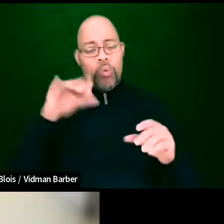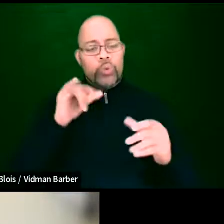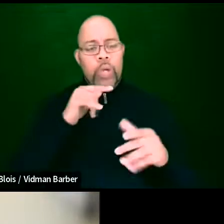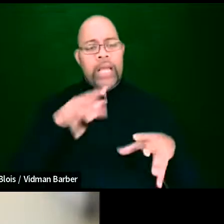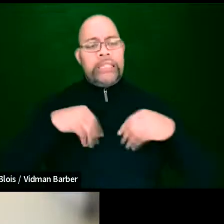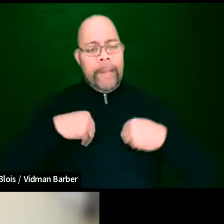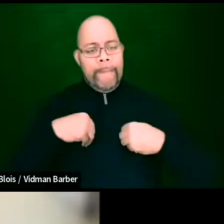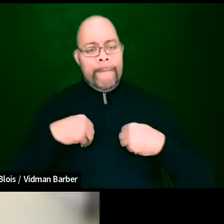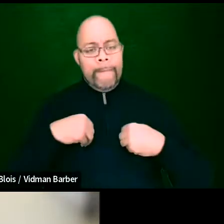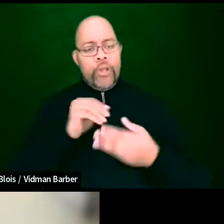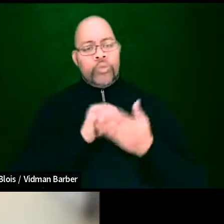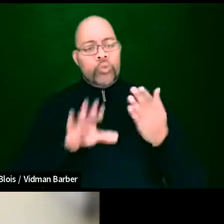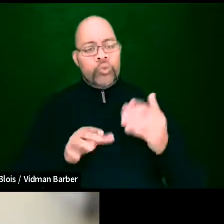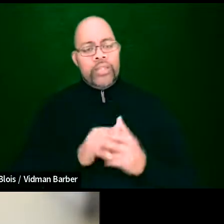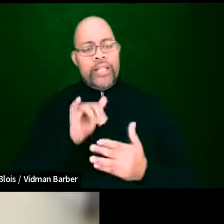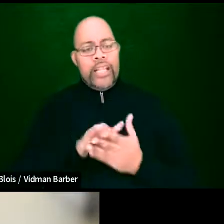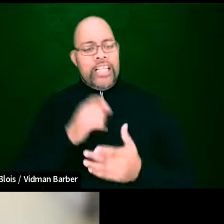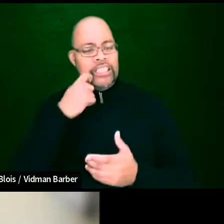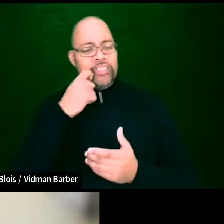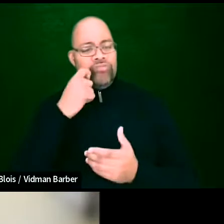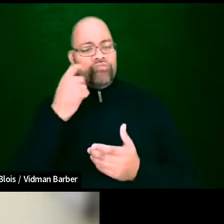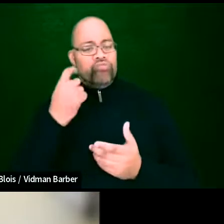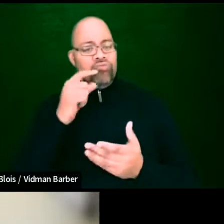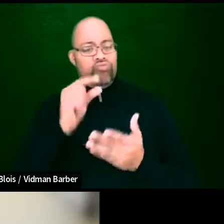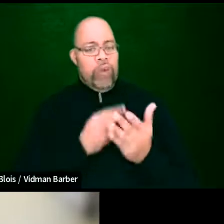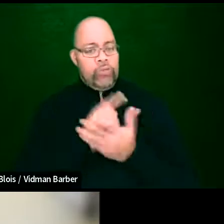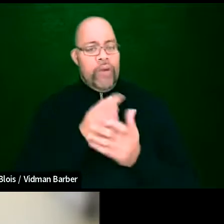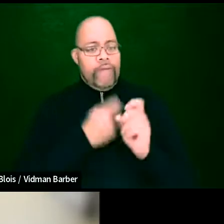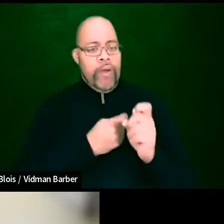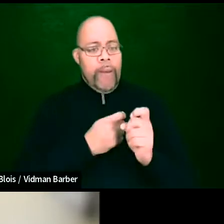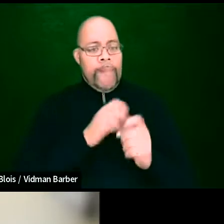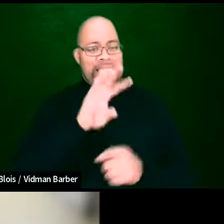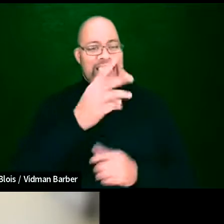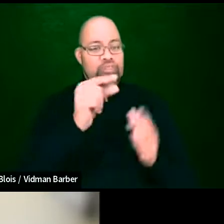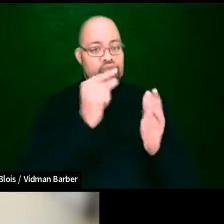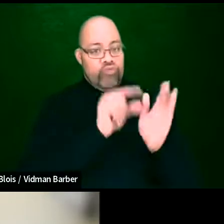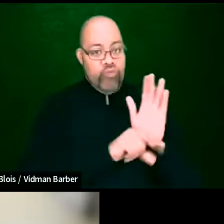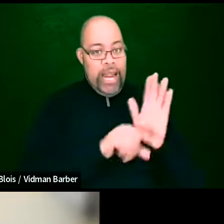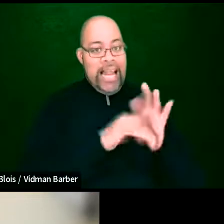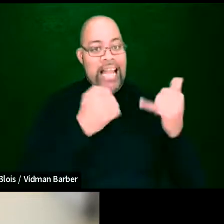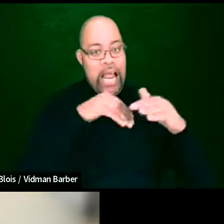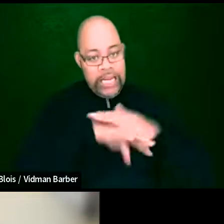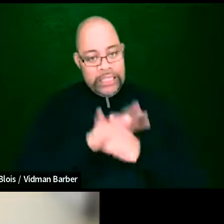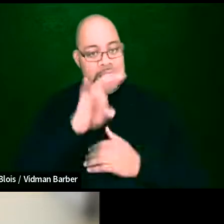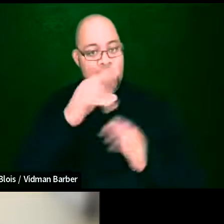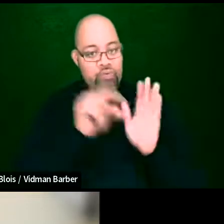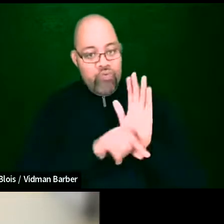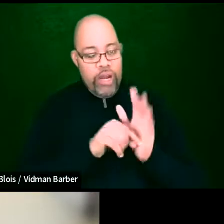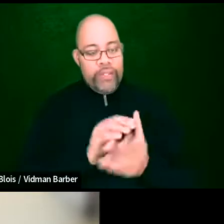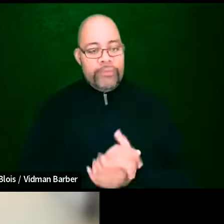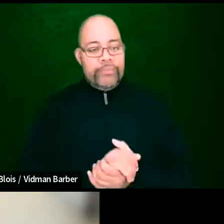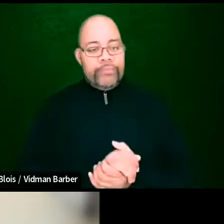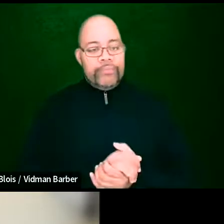accept students that just recently graduated from the 6th grade and are now entering 7th.